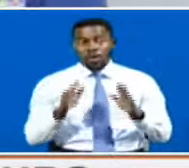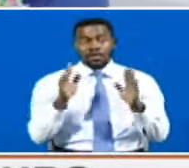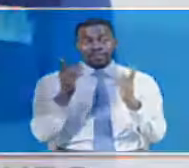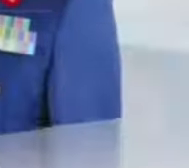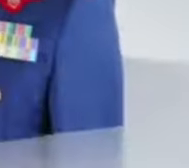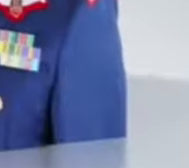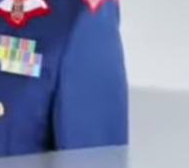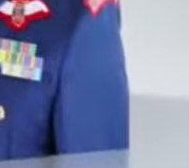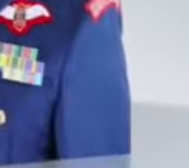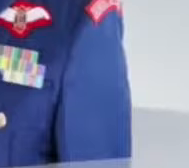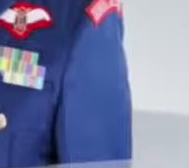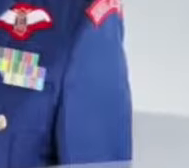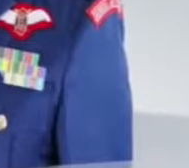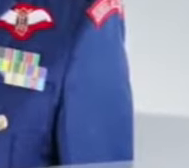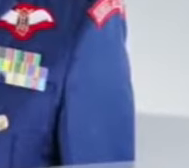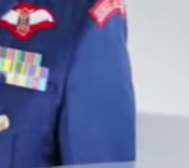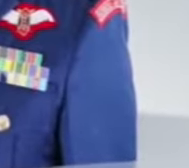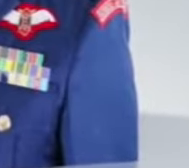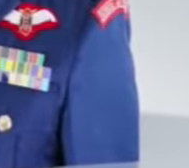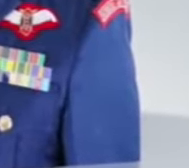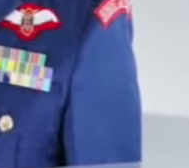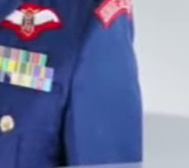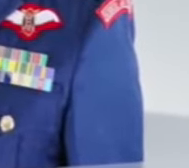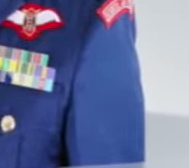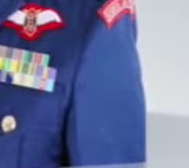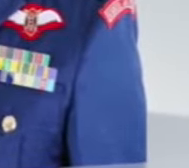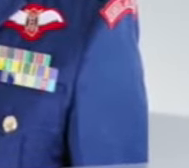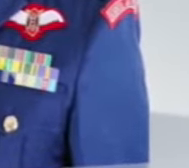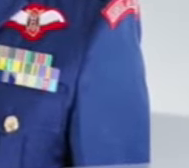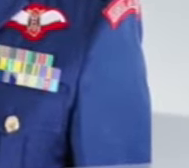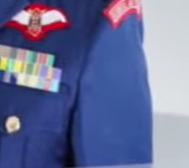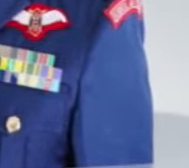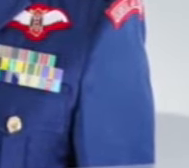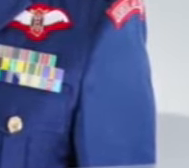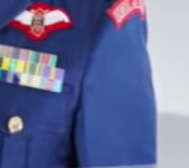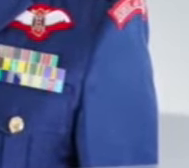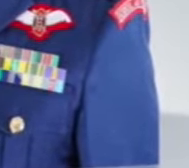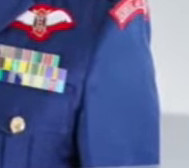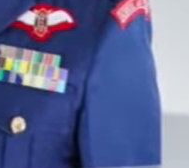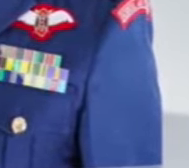12th February 1962 in Siaya County. He joined the Army as a cadet in